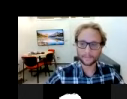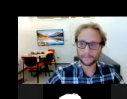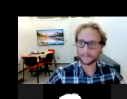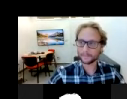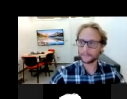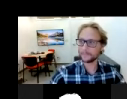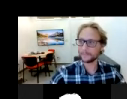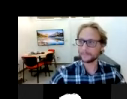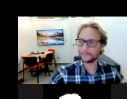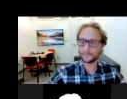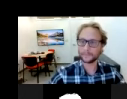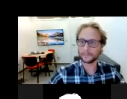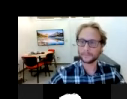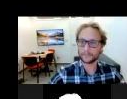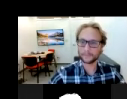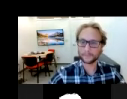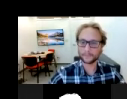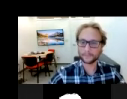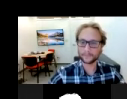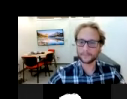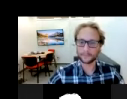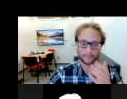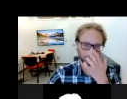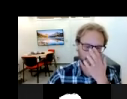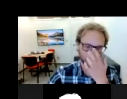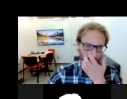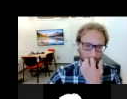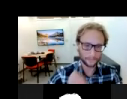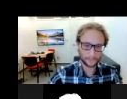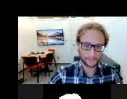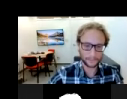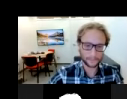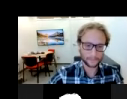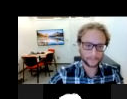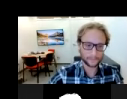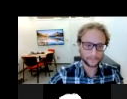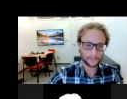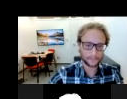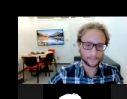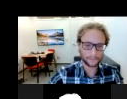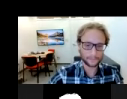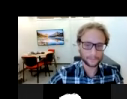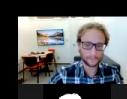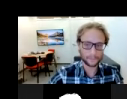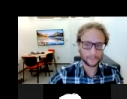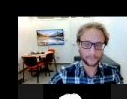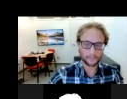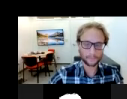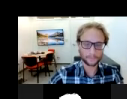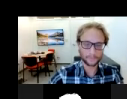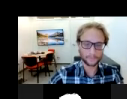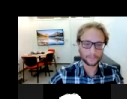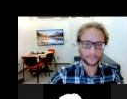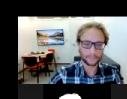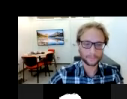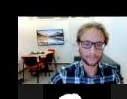So I was wondering, I mean, you were very cautious on stating it, the fact that, you know, it's between kind of middle school